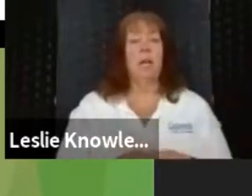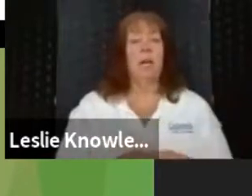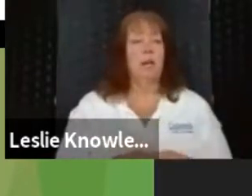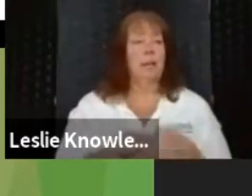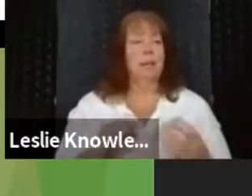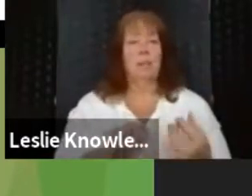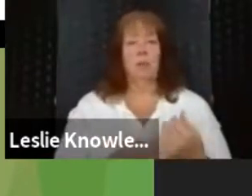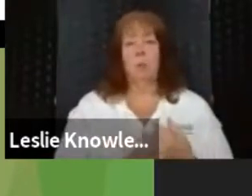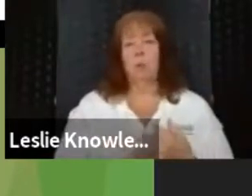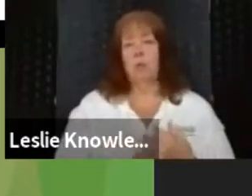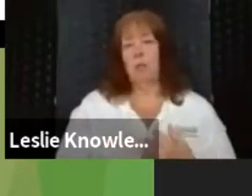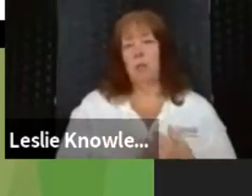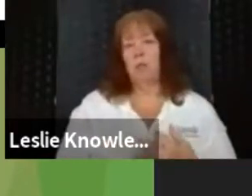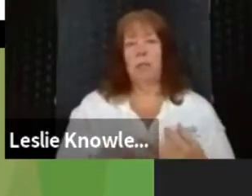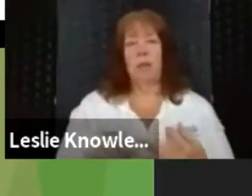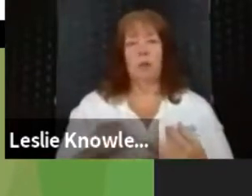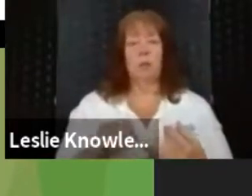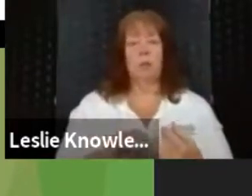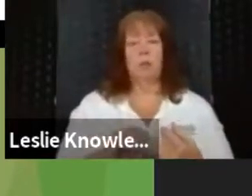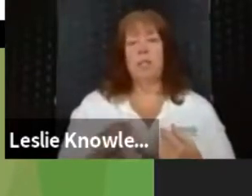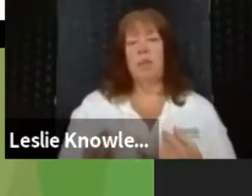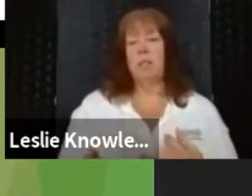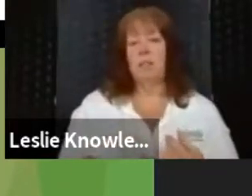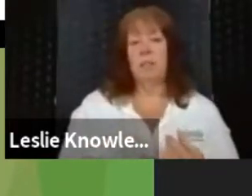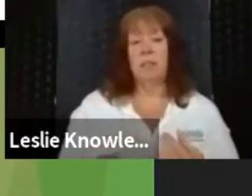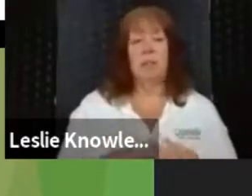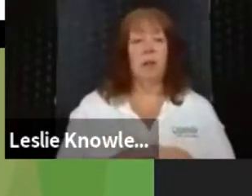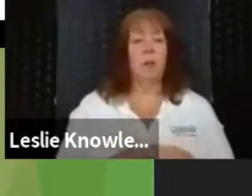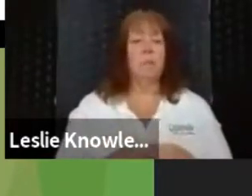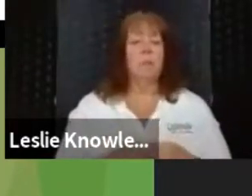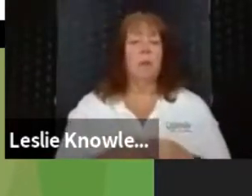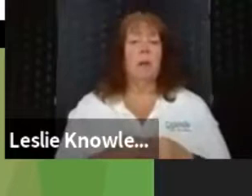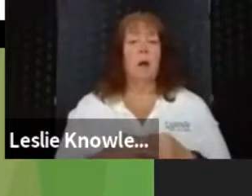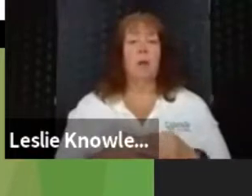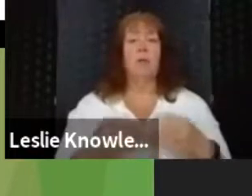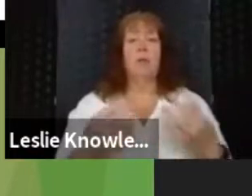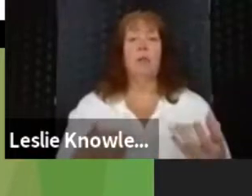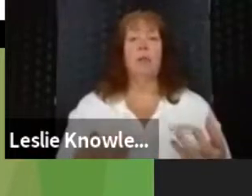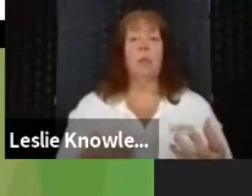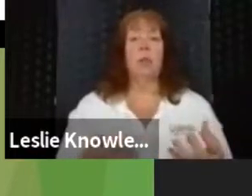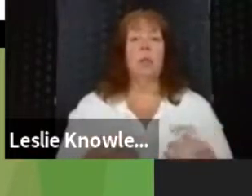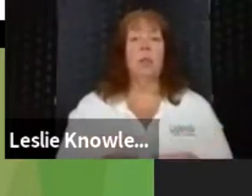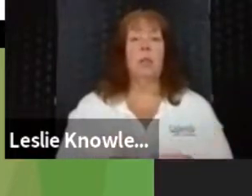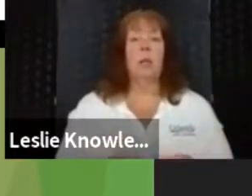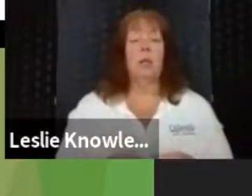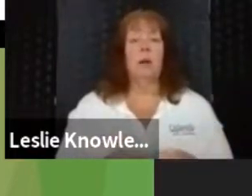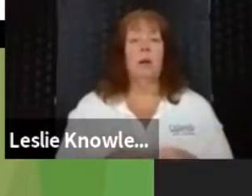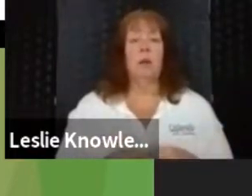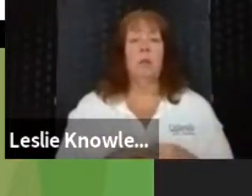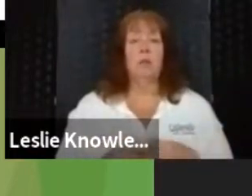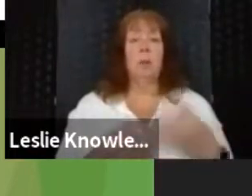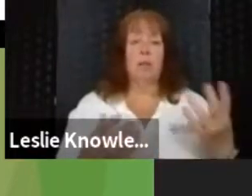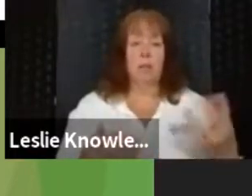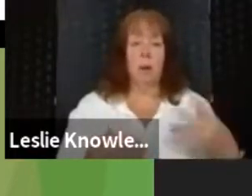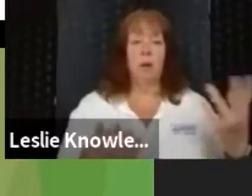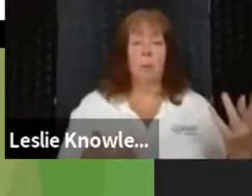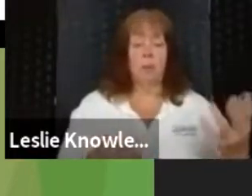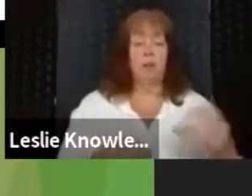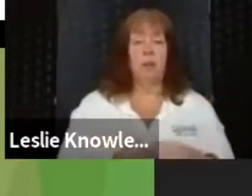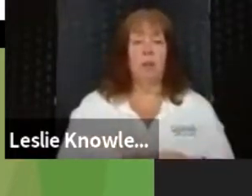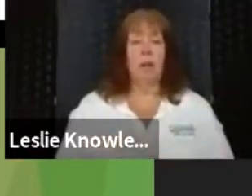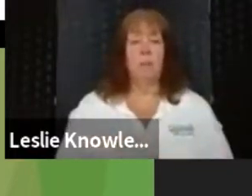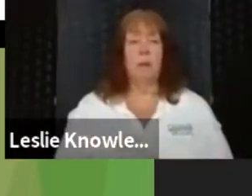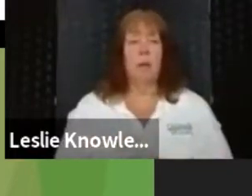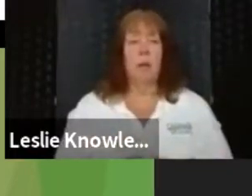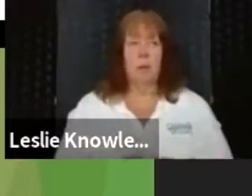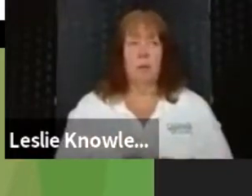work. Like I said, you put your videos in there, you can put your tests in there, your field work that you have to go out, the